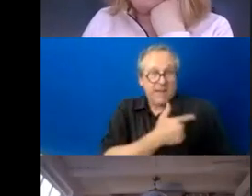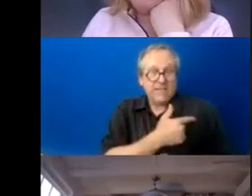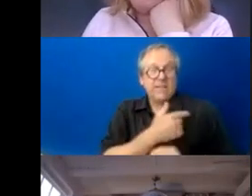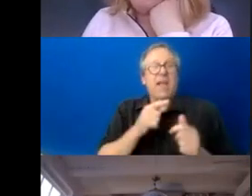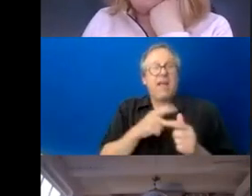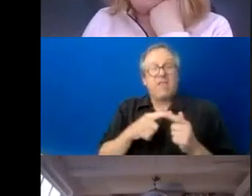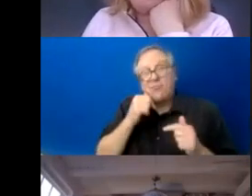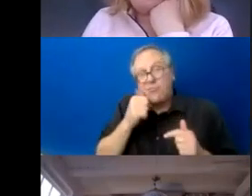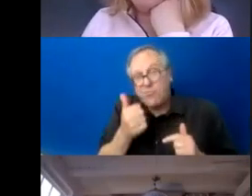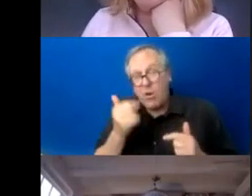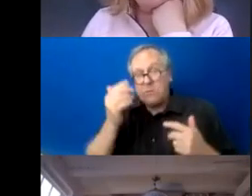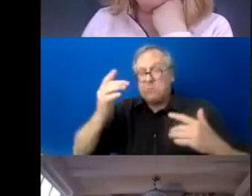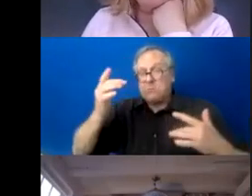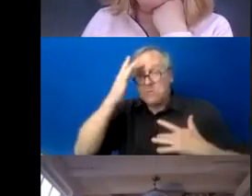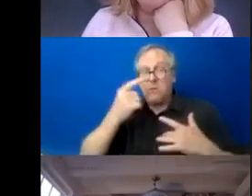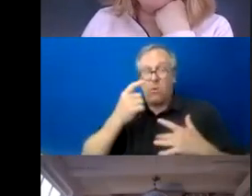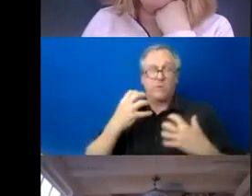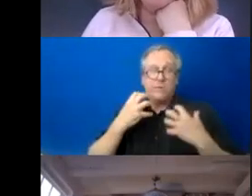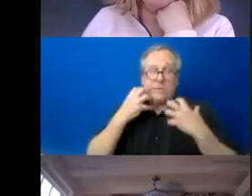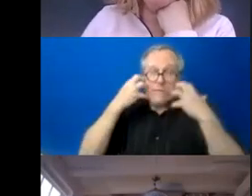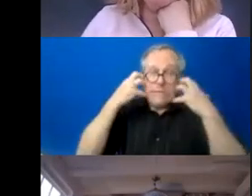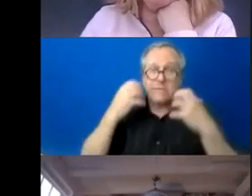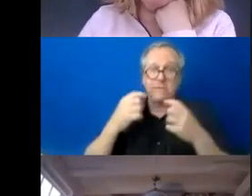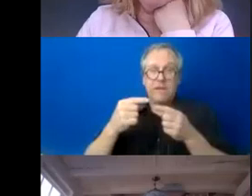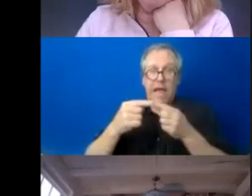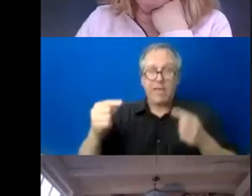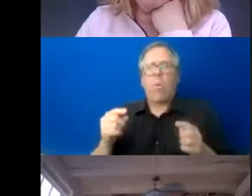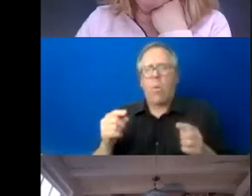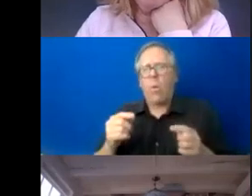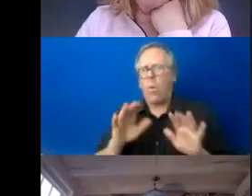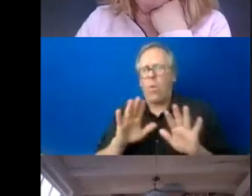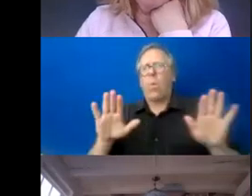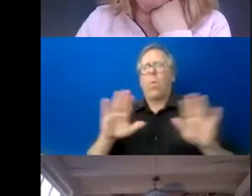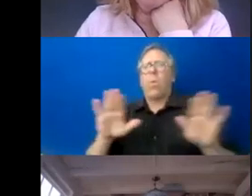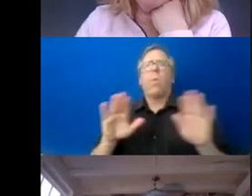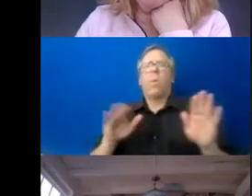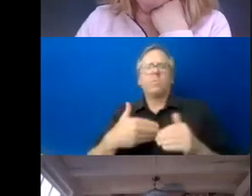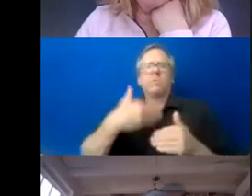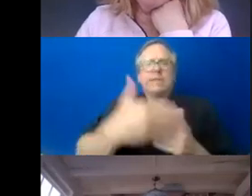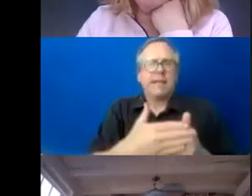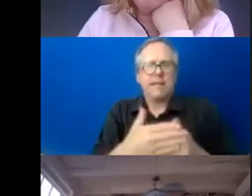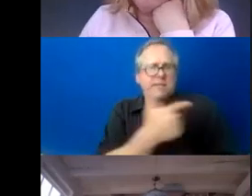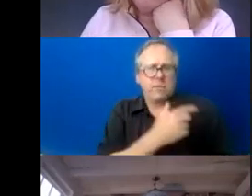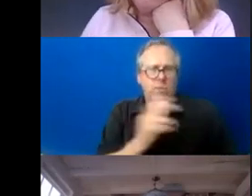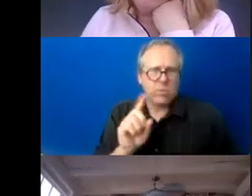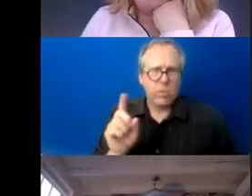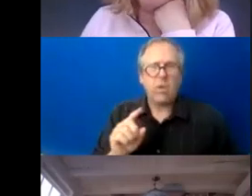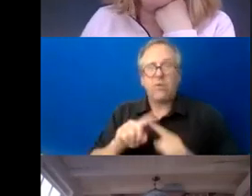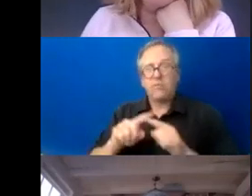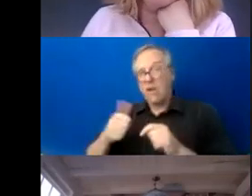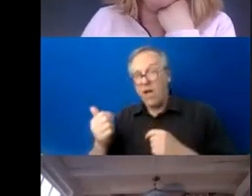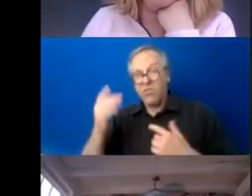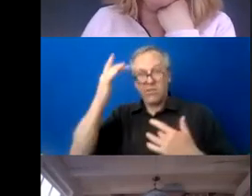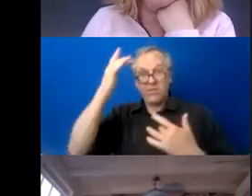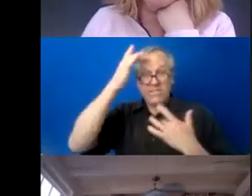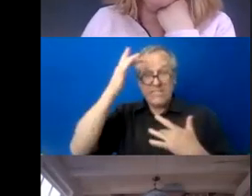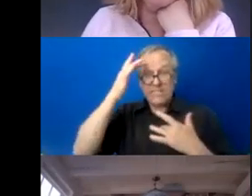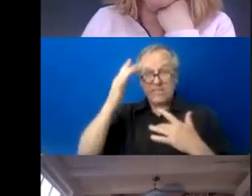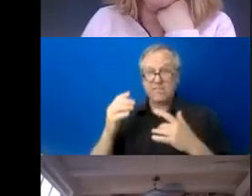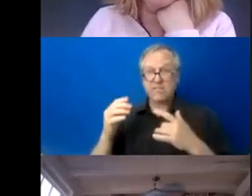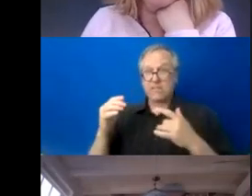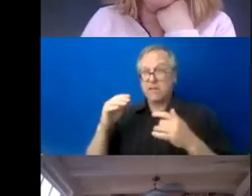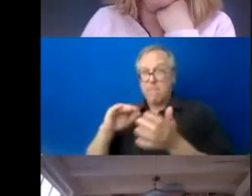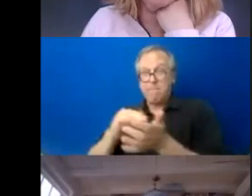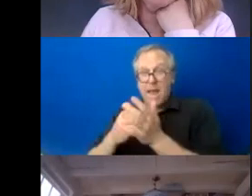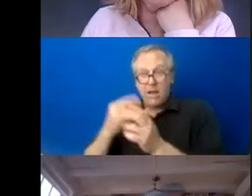vaccine, which is good news. And before, Linda, we kind of finish with did we address all of your questions and concerns? Is there anything